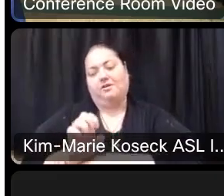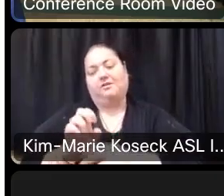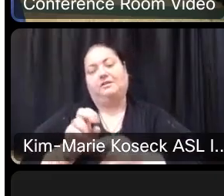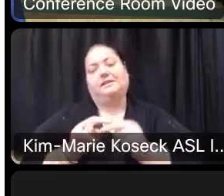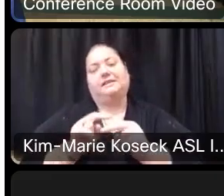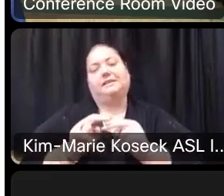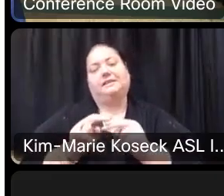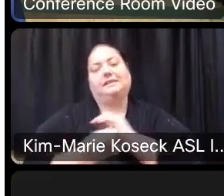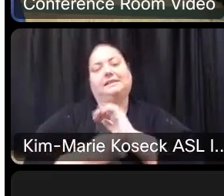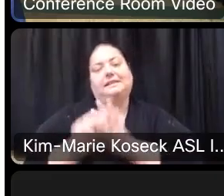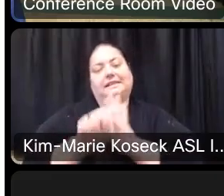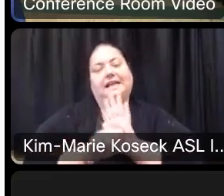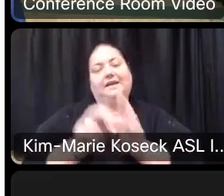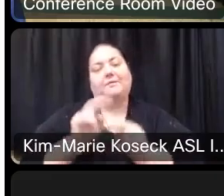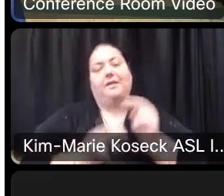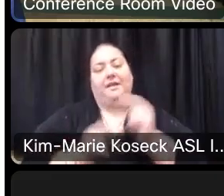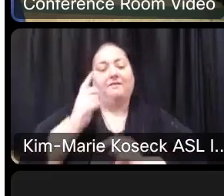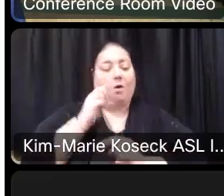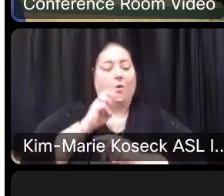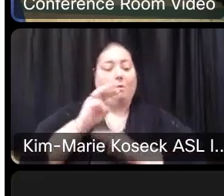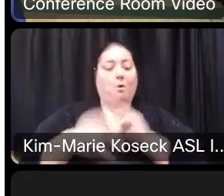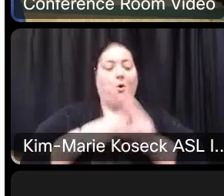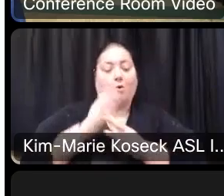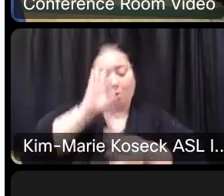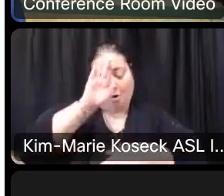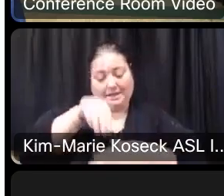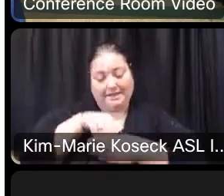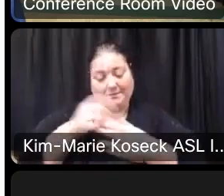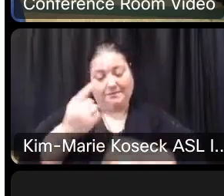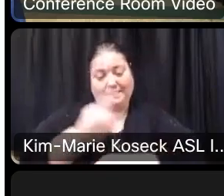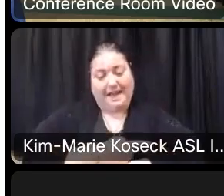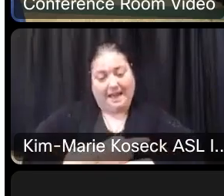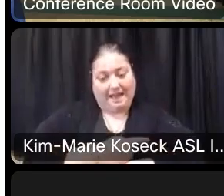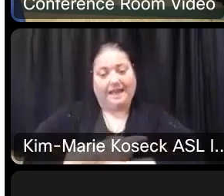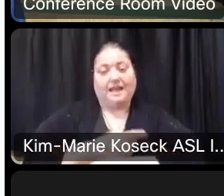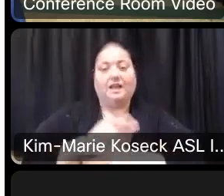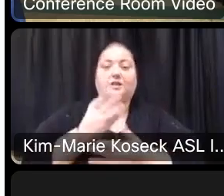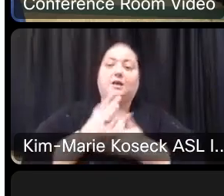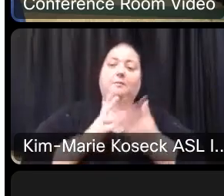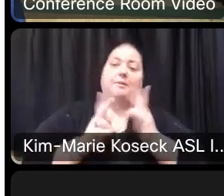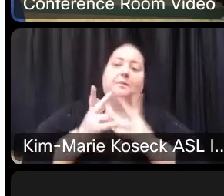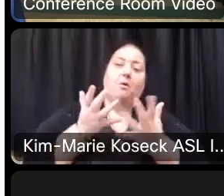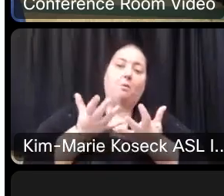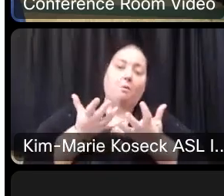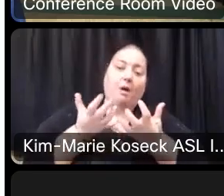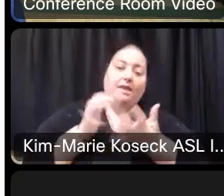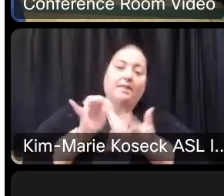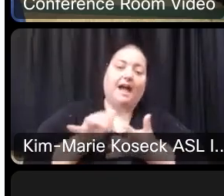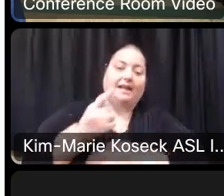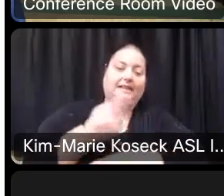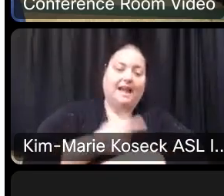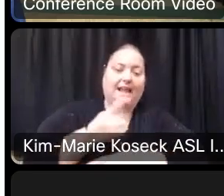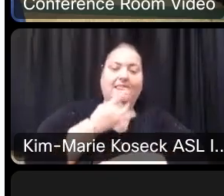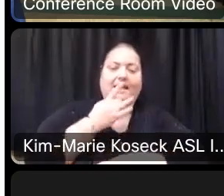World Autism Day, that that we make that request, because there may be other people who want that day lit for a certain reason,